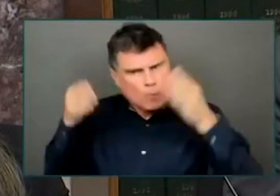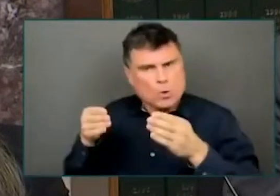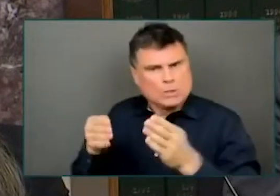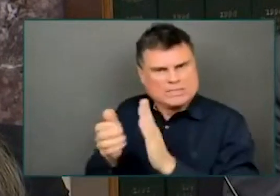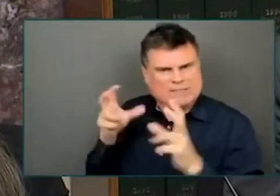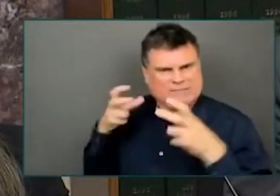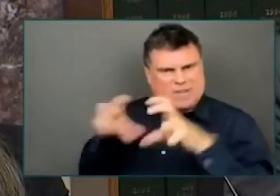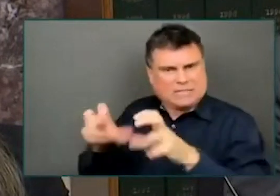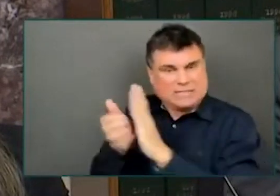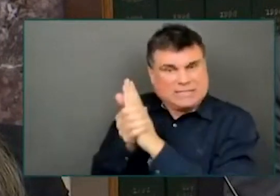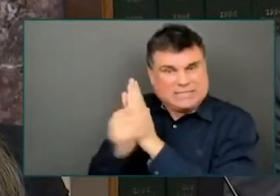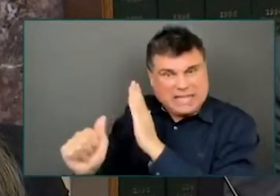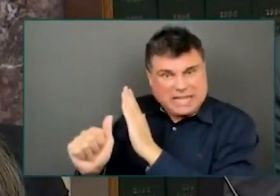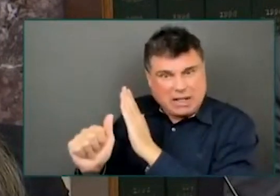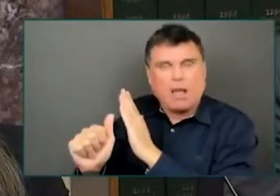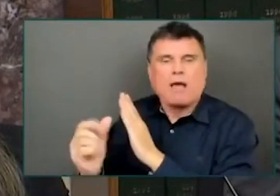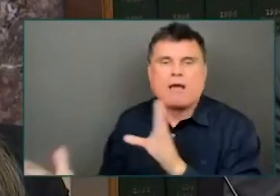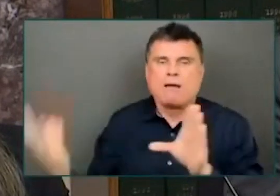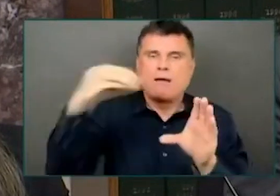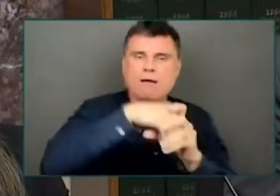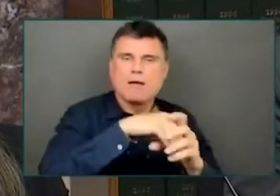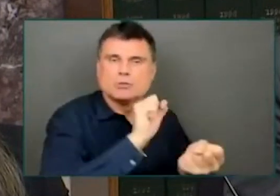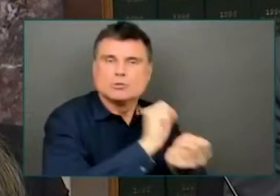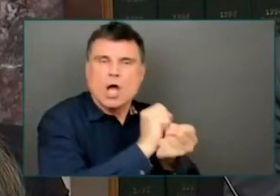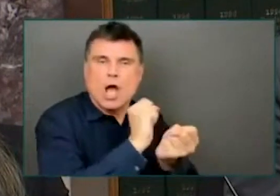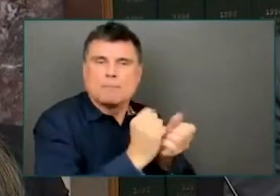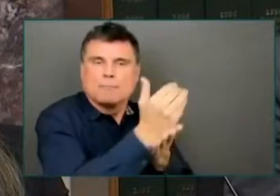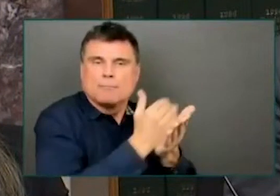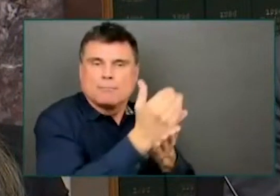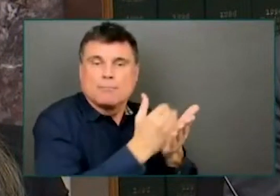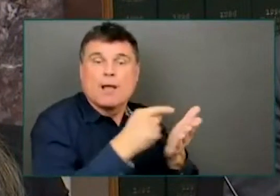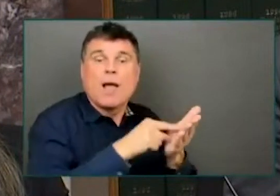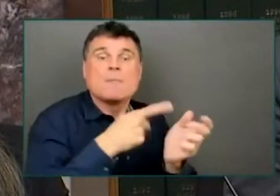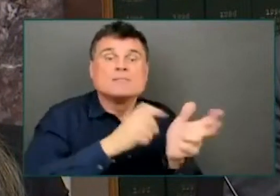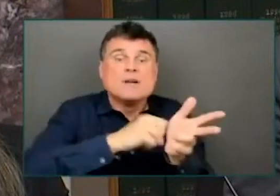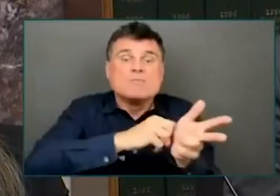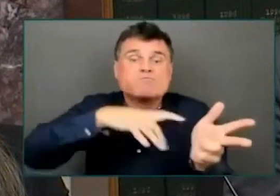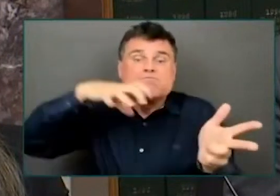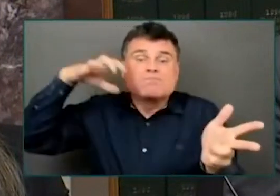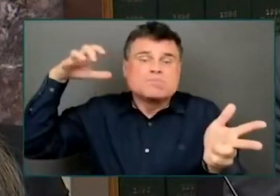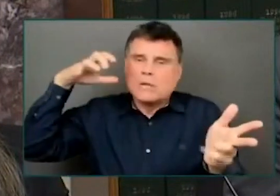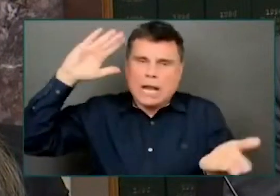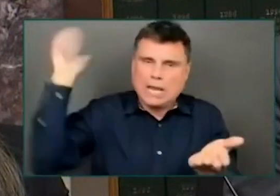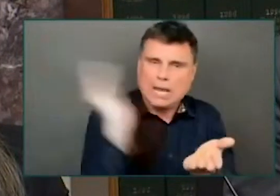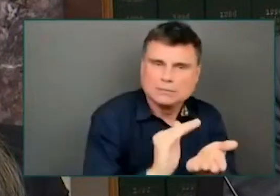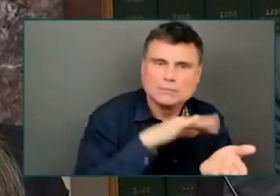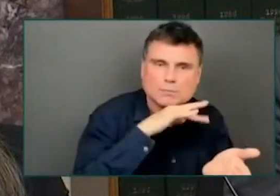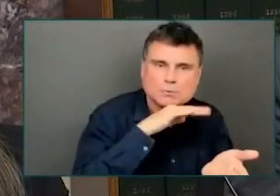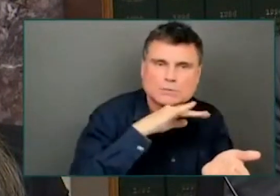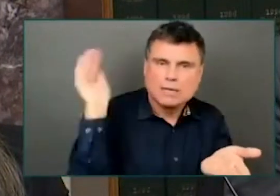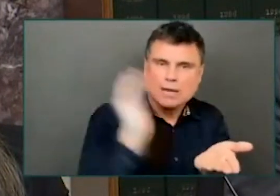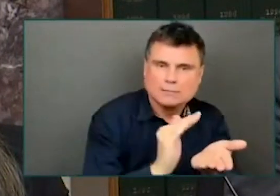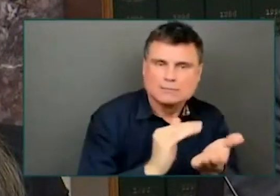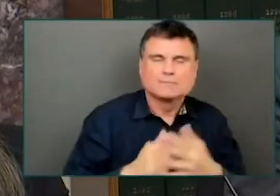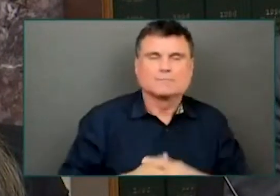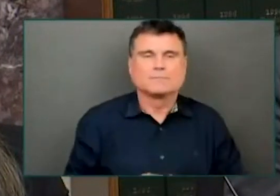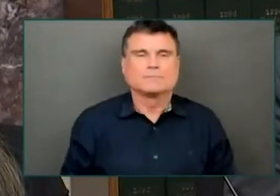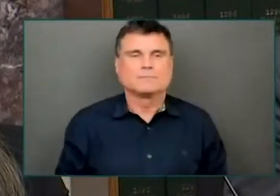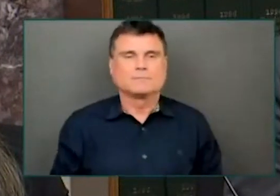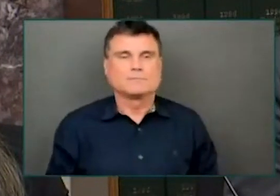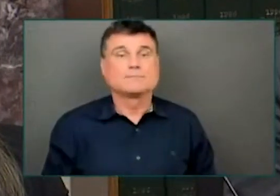economy. Within the next 10 years, labour market forecasts estimate that BC will have more than 1 million job